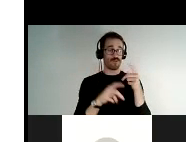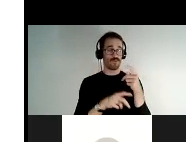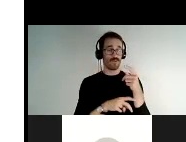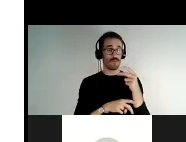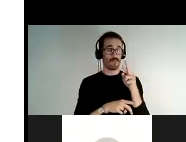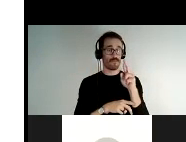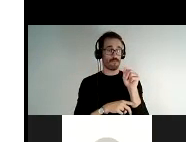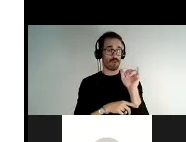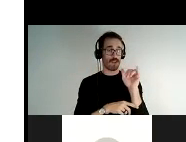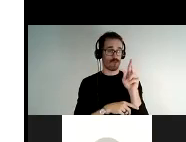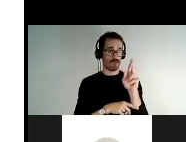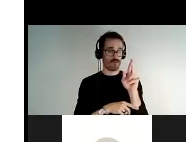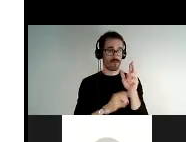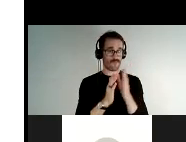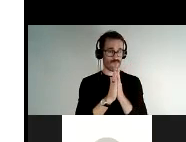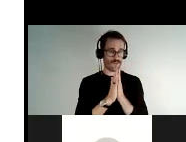that um,